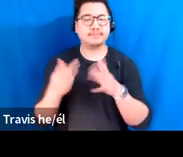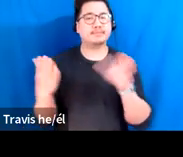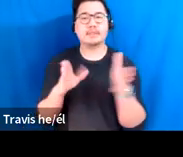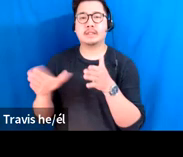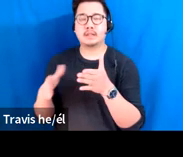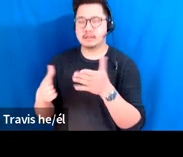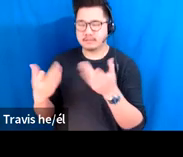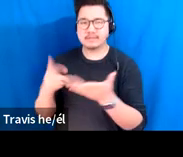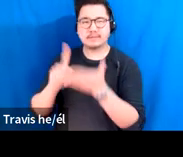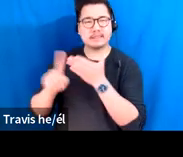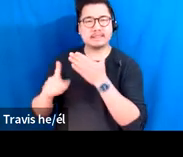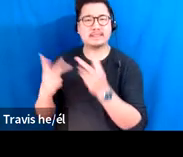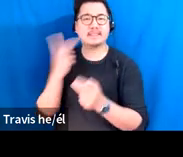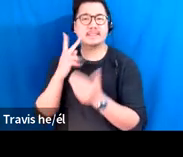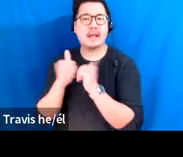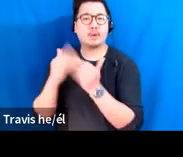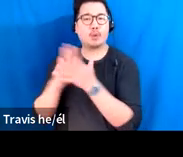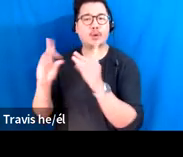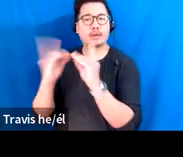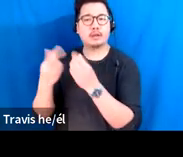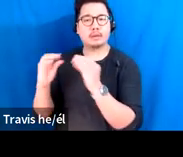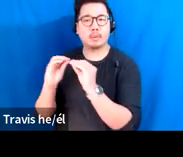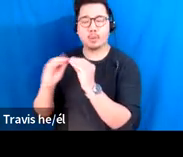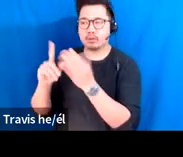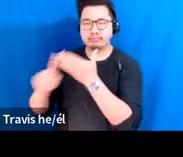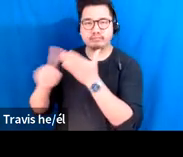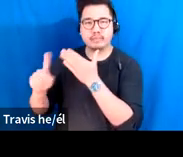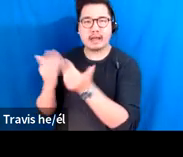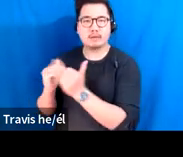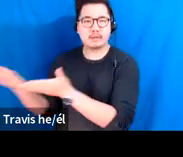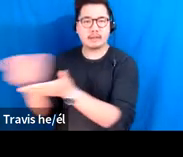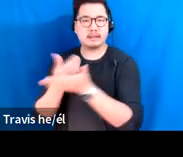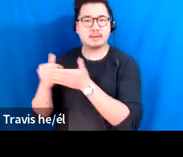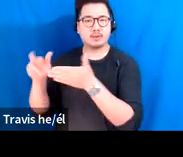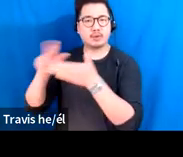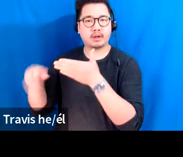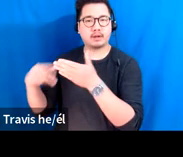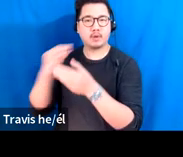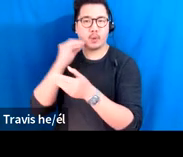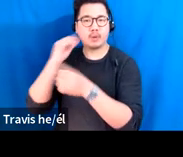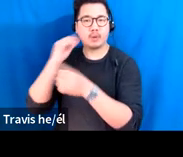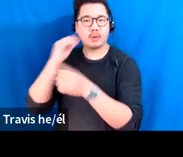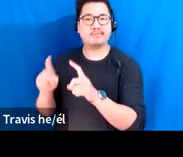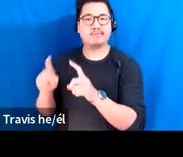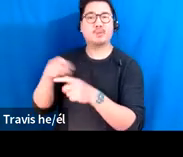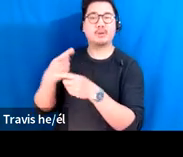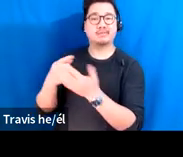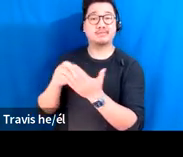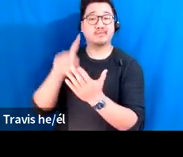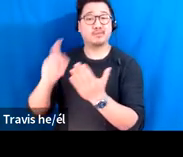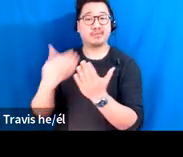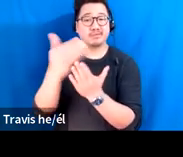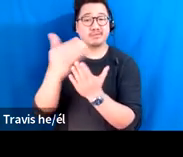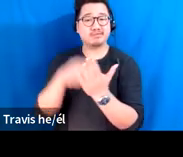testing and strategizing how we would collect those results we sent questions back to dusty and have engaged with